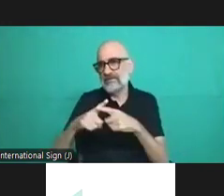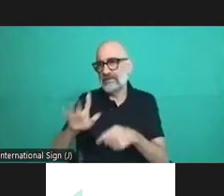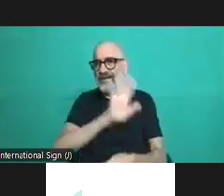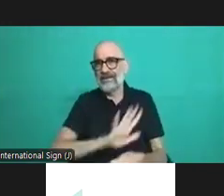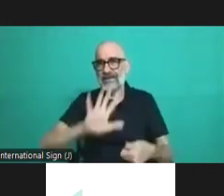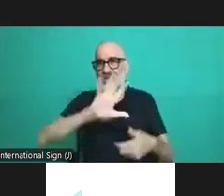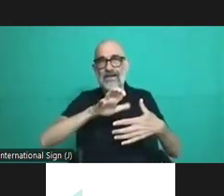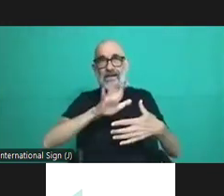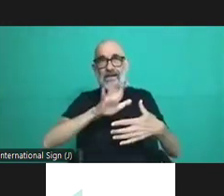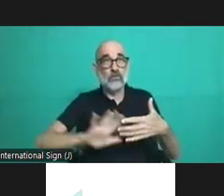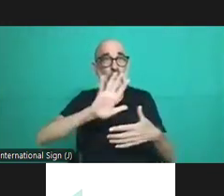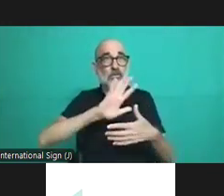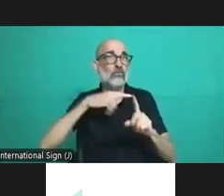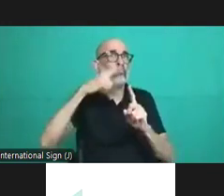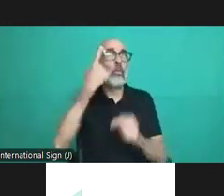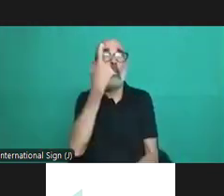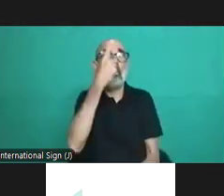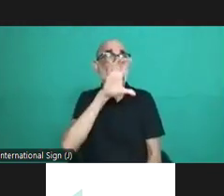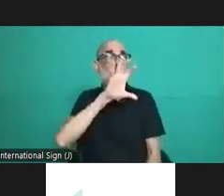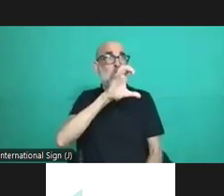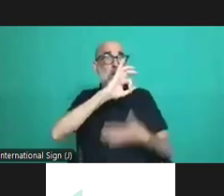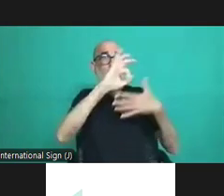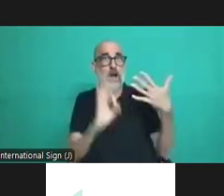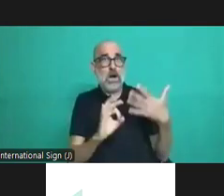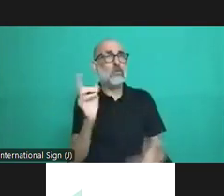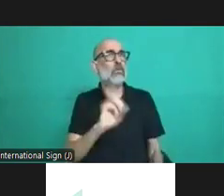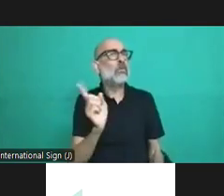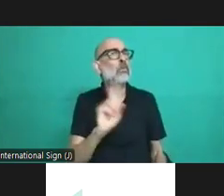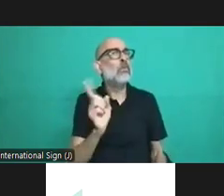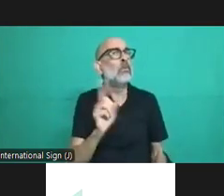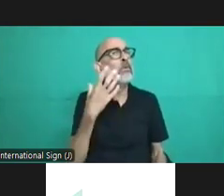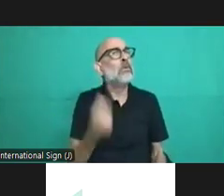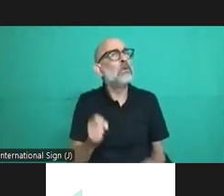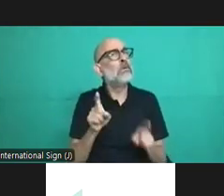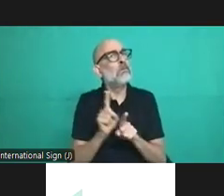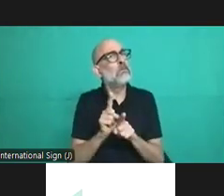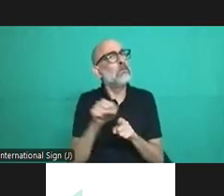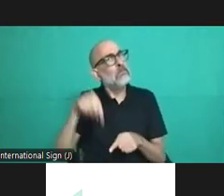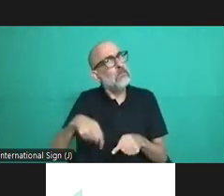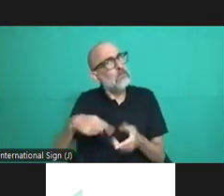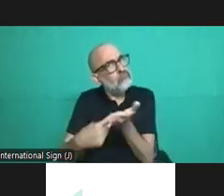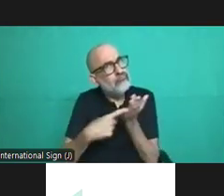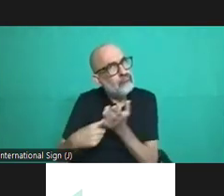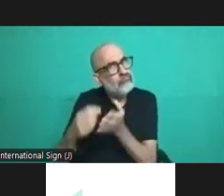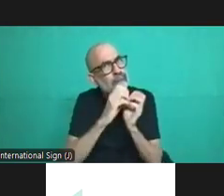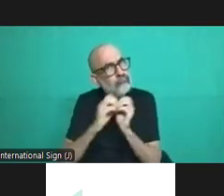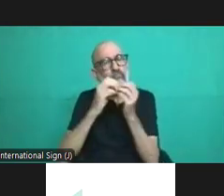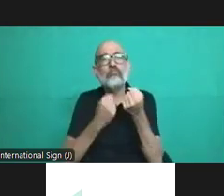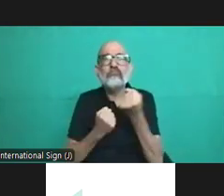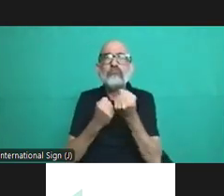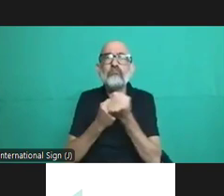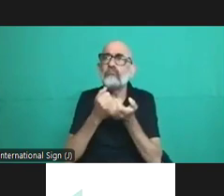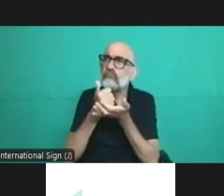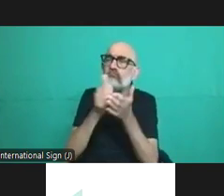are instrumental in helping to guide future actions. Let me